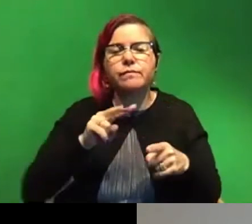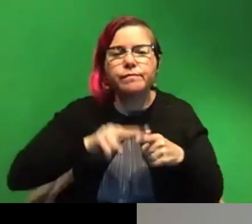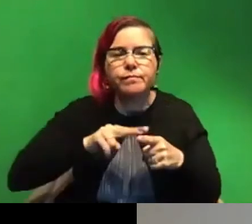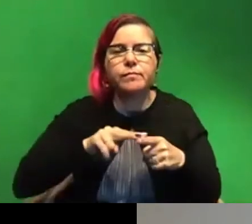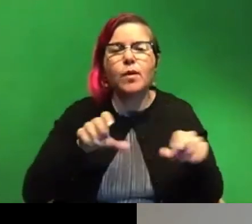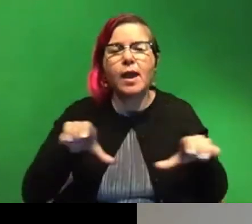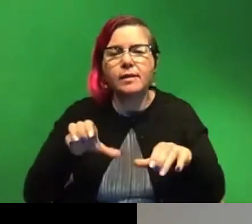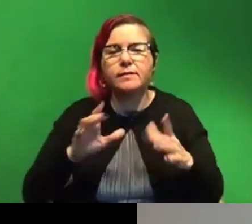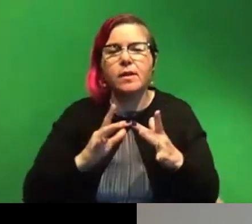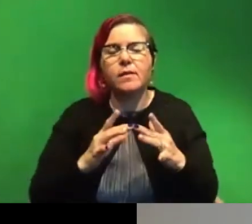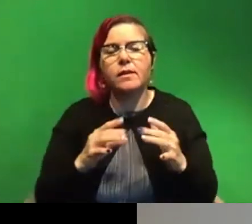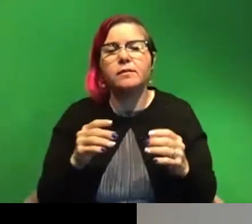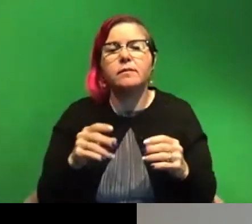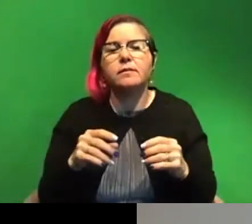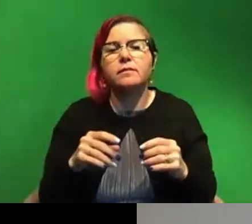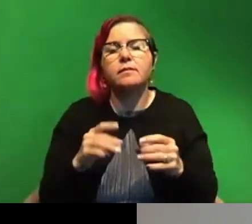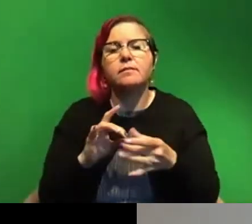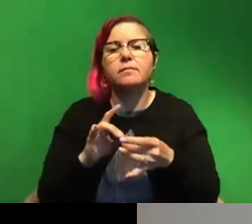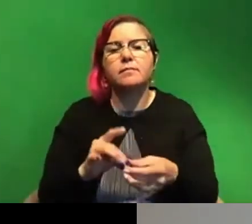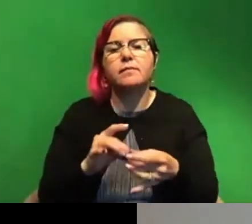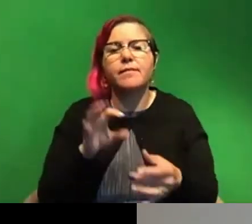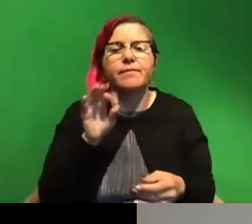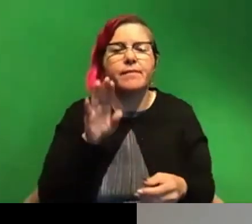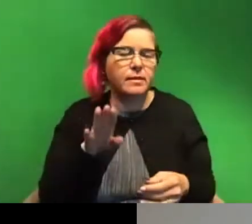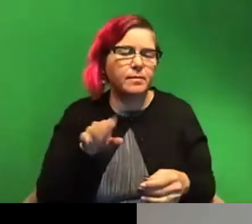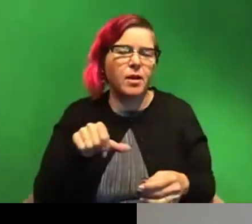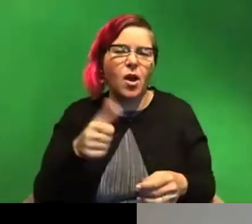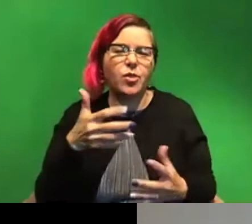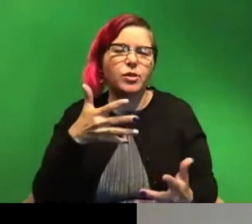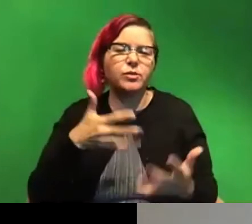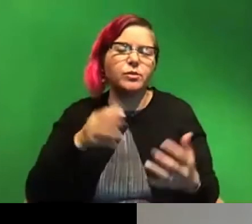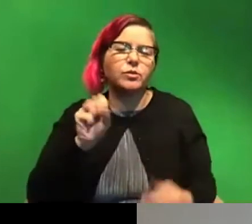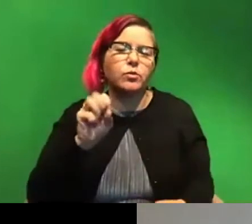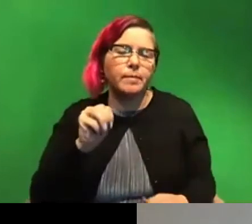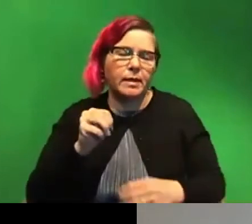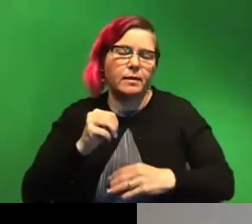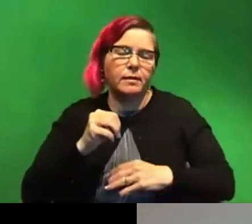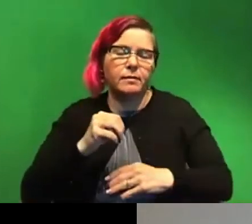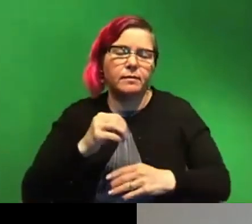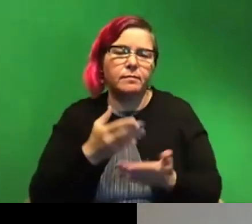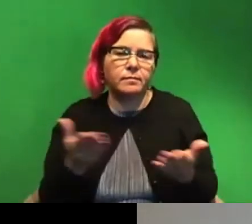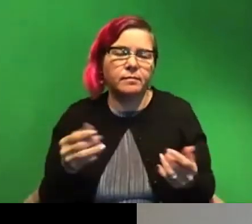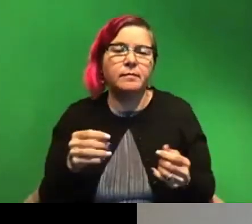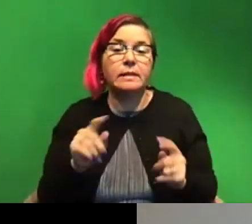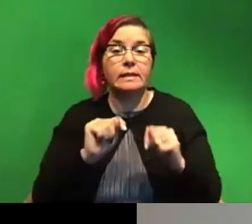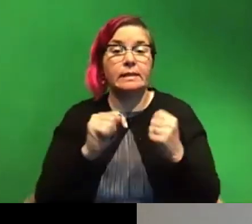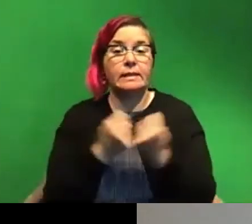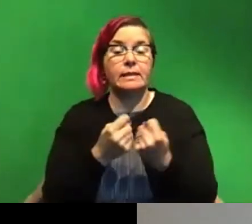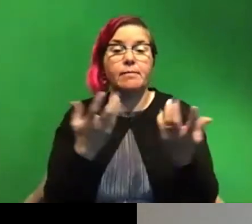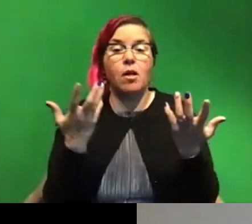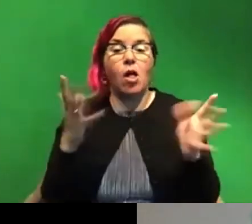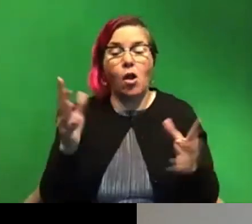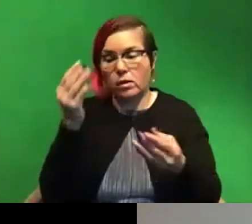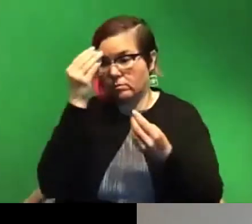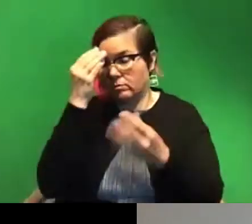activities online, let's say, especially with Facebook and some other social media platforms, that a team has already told